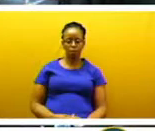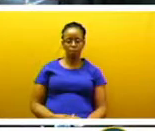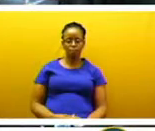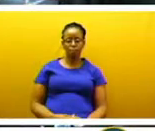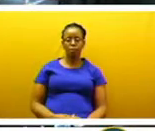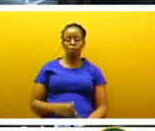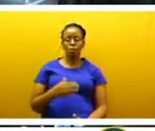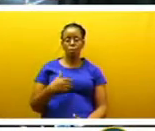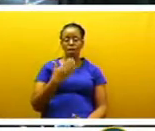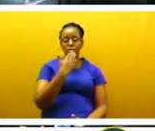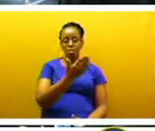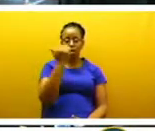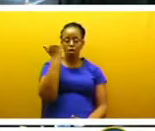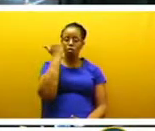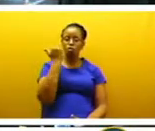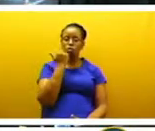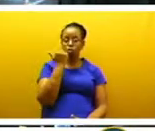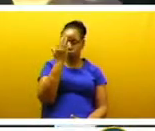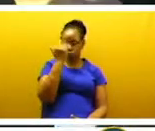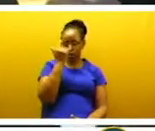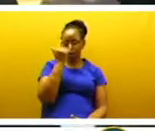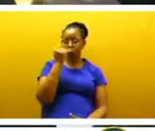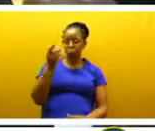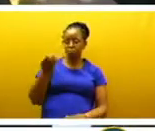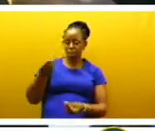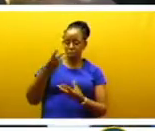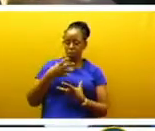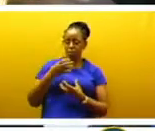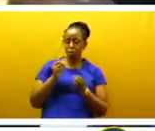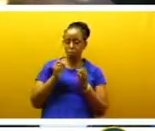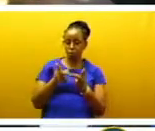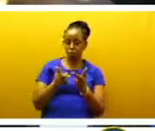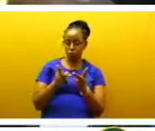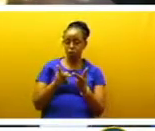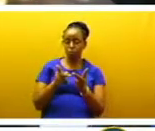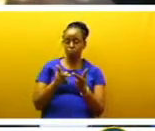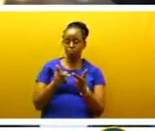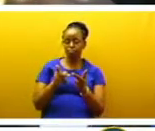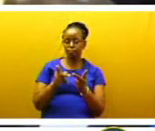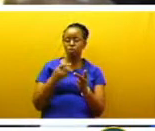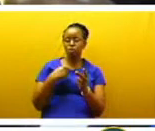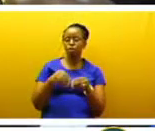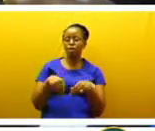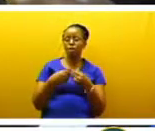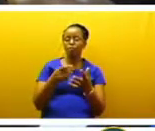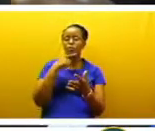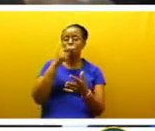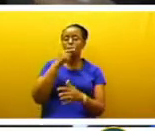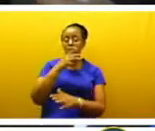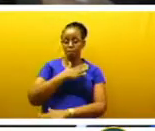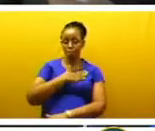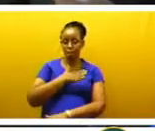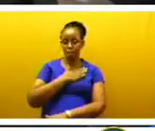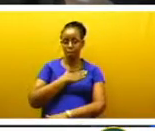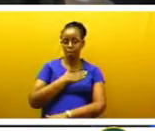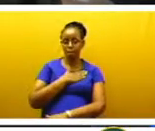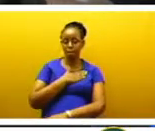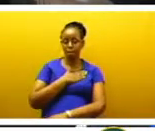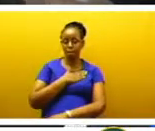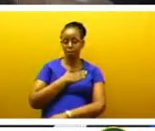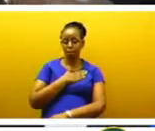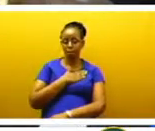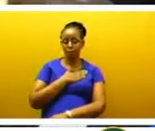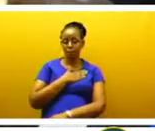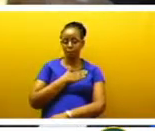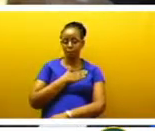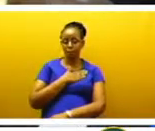this opportunity to make my remarks as part of the rejoinder